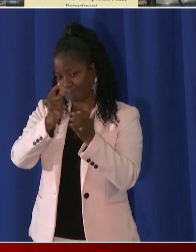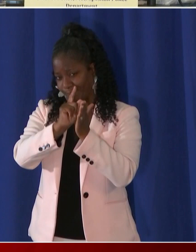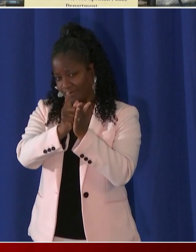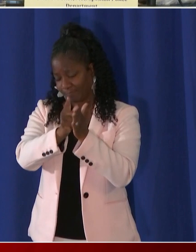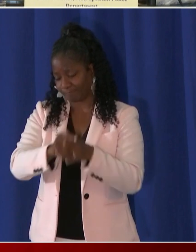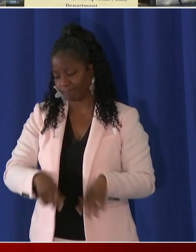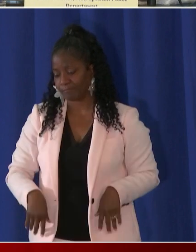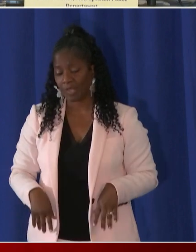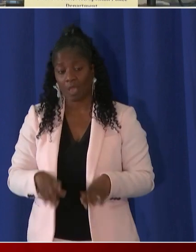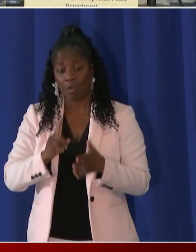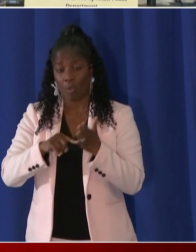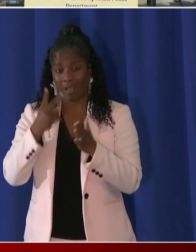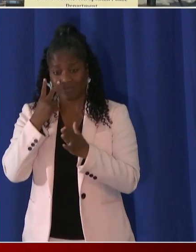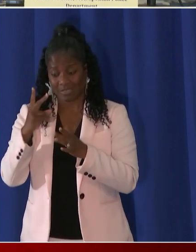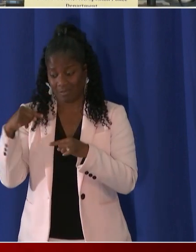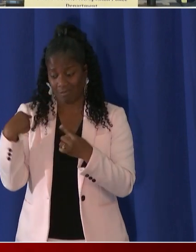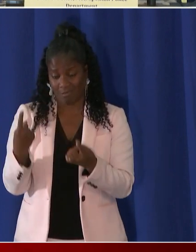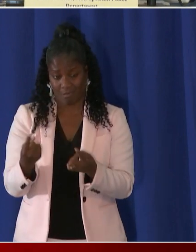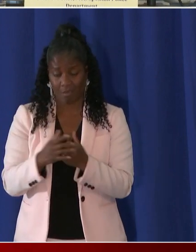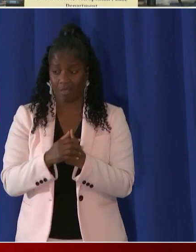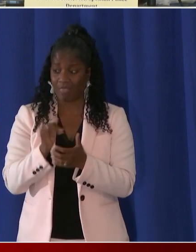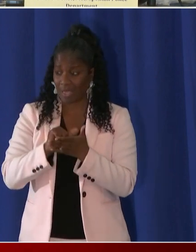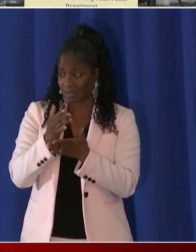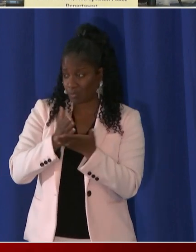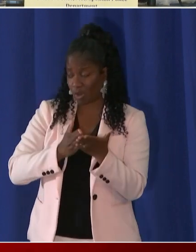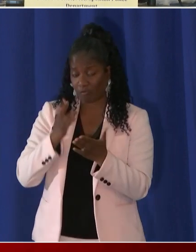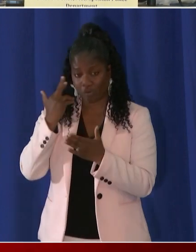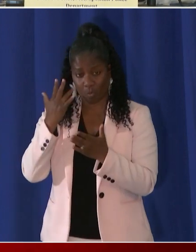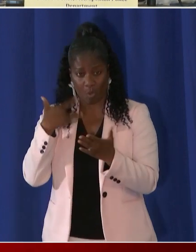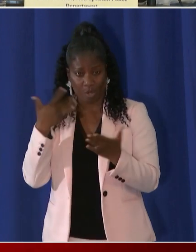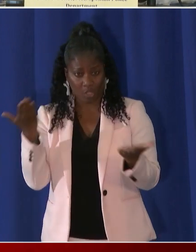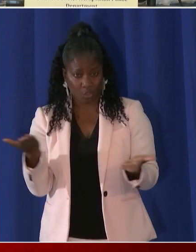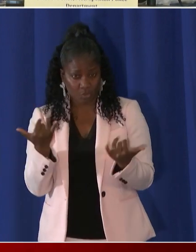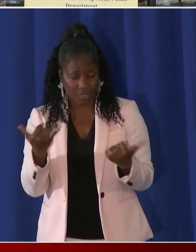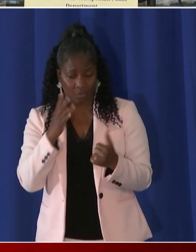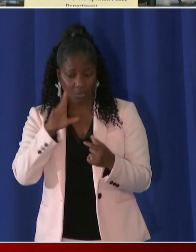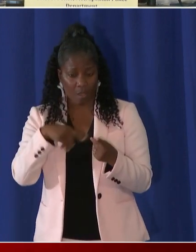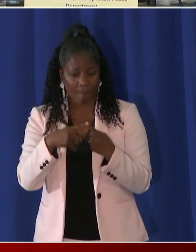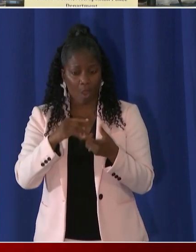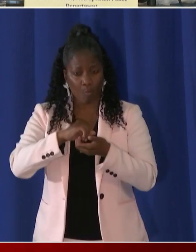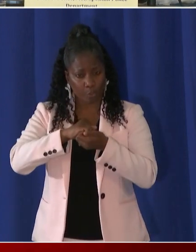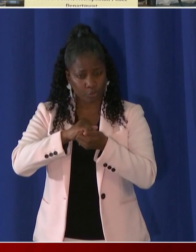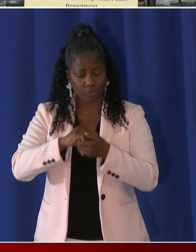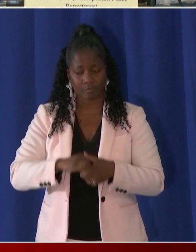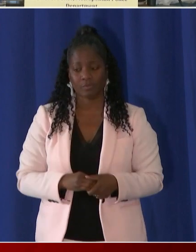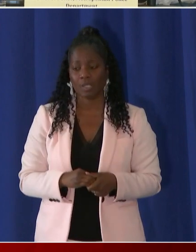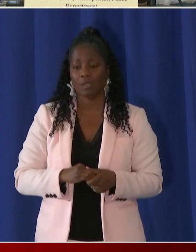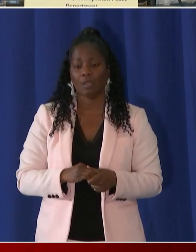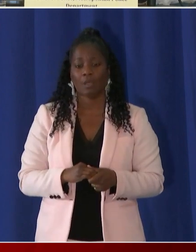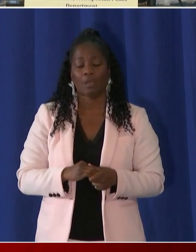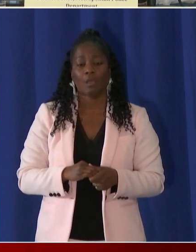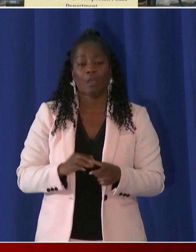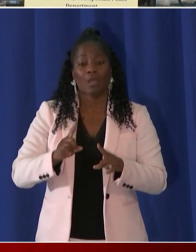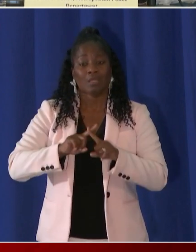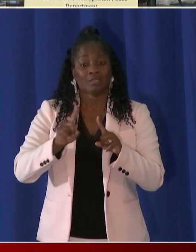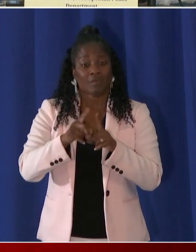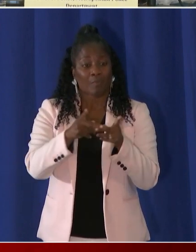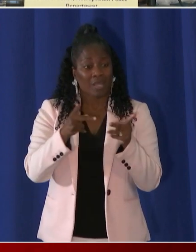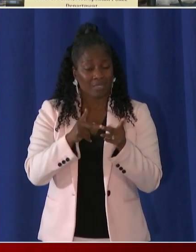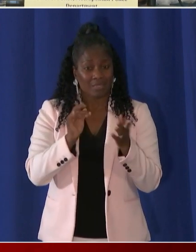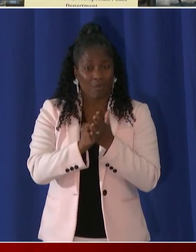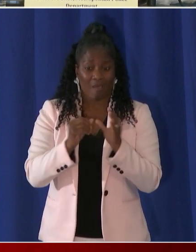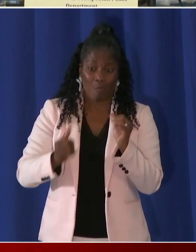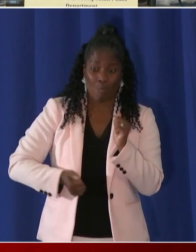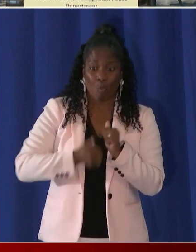because what I've seen, and that's part of the reason why we're here today, to talk about partnership, the places that we have had the